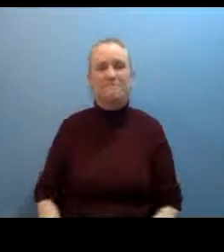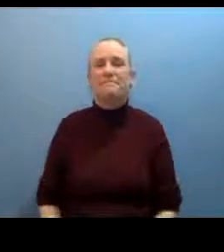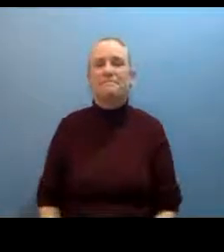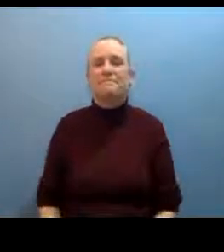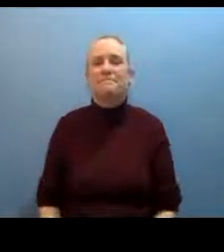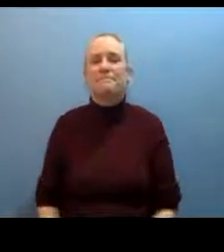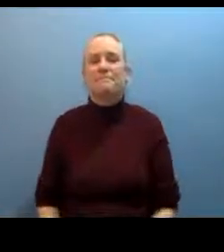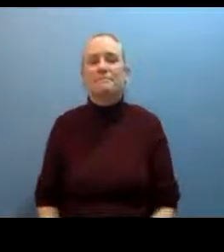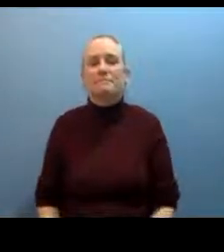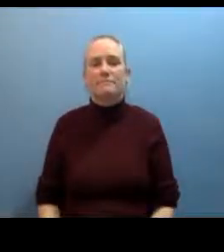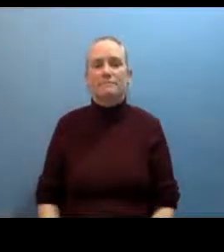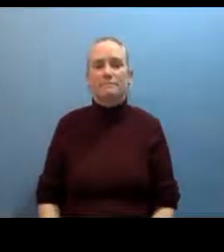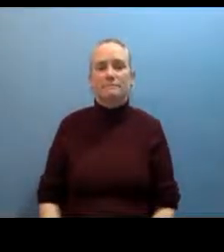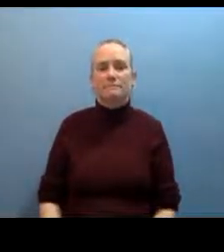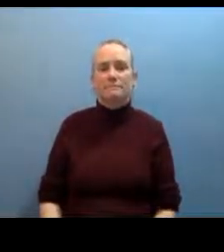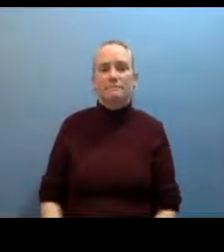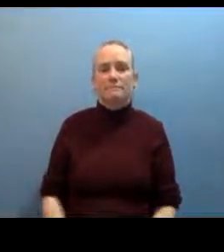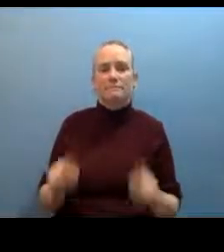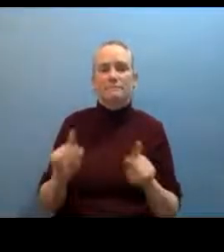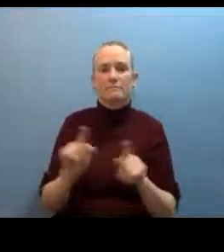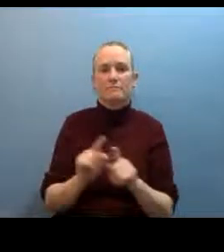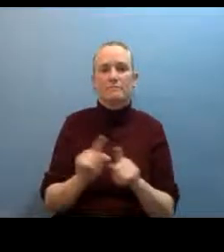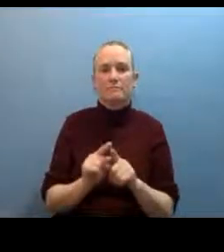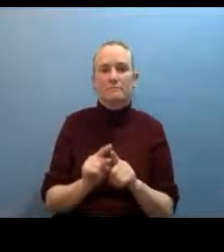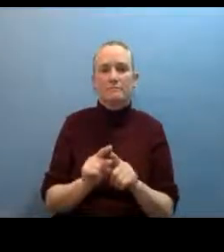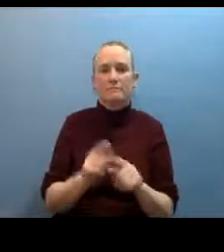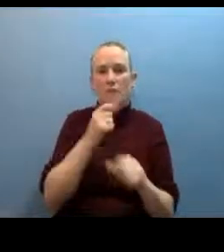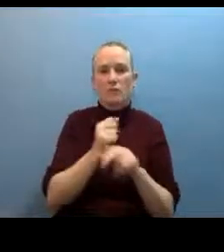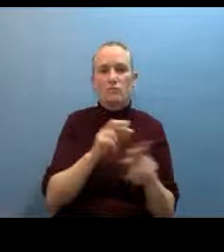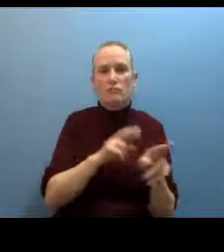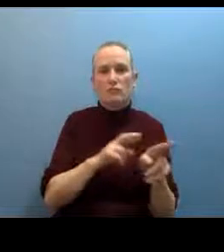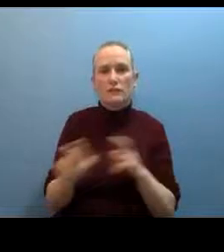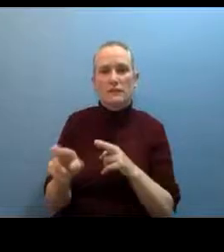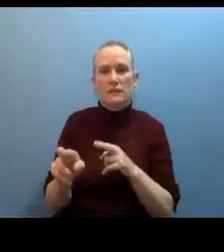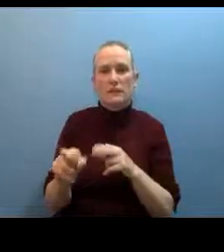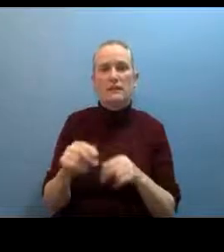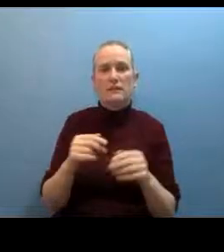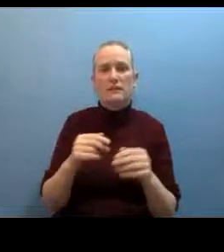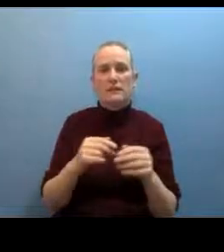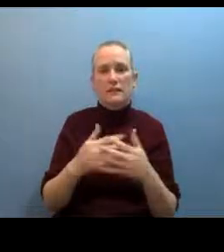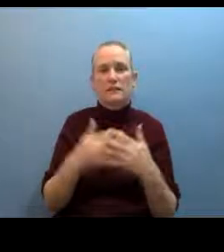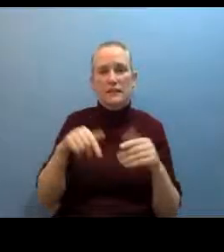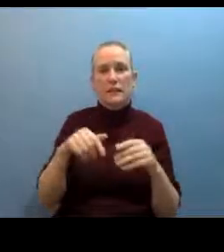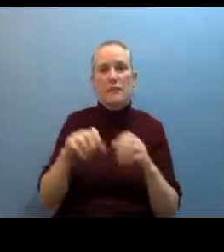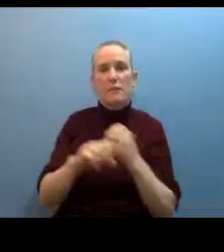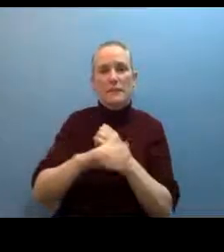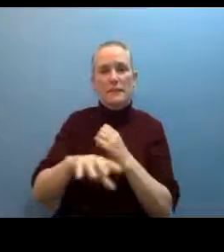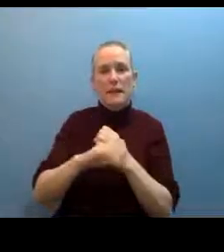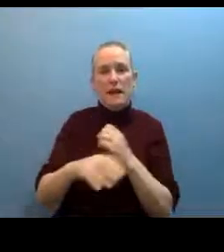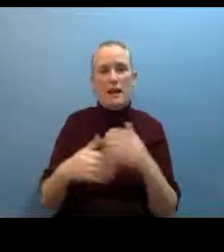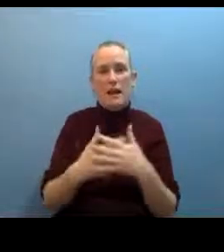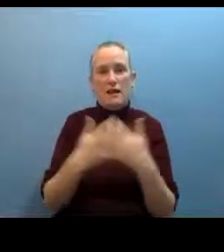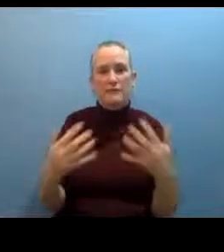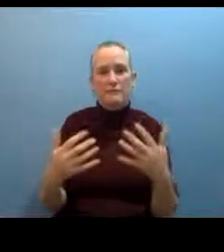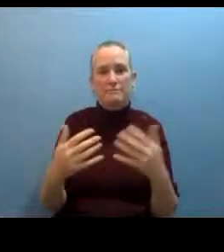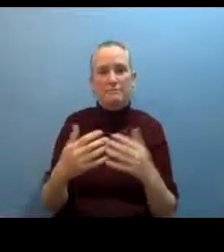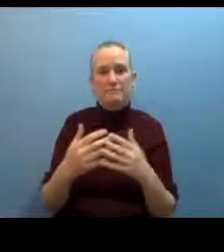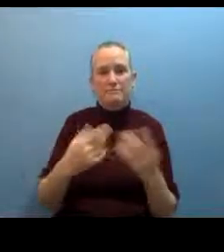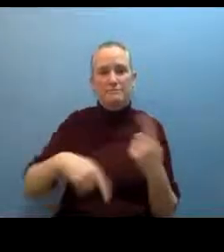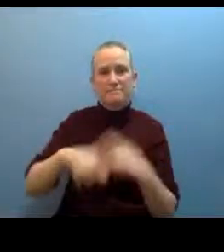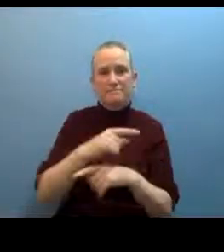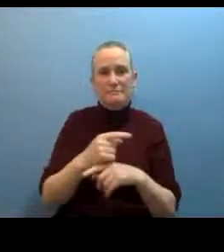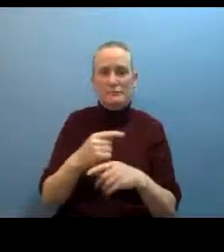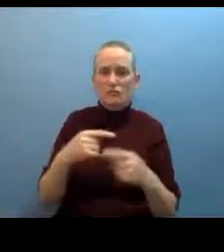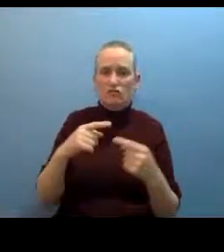So we also wanted to include a little bit about routine, something that's in the media a lot and something that I think we're all struggling to